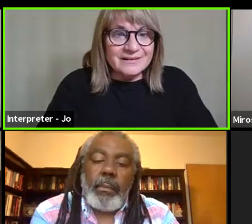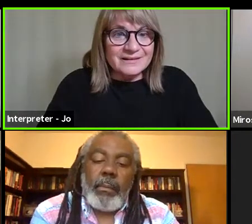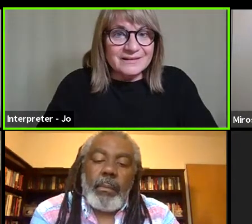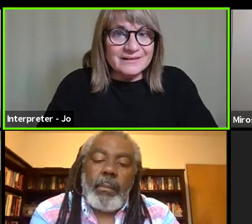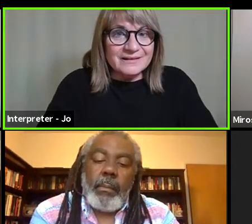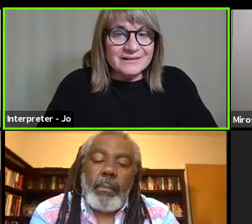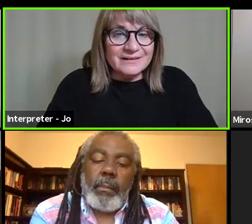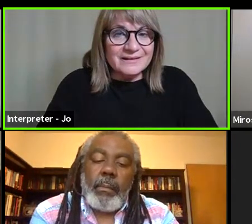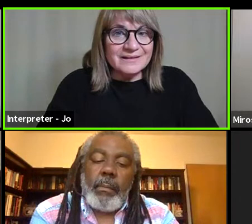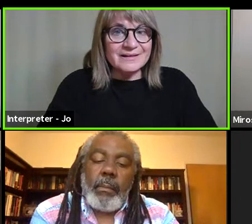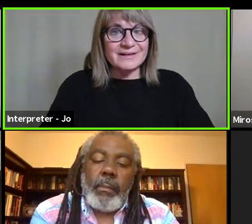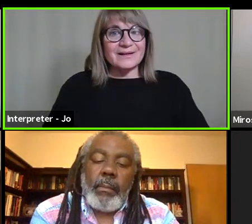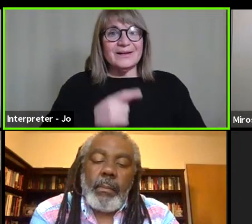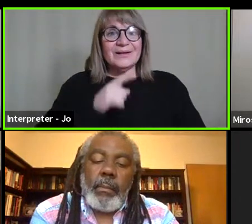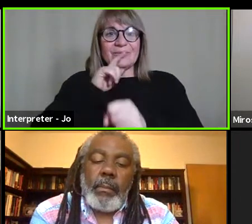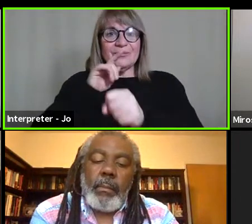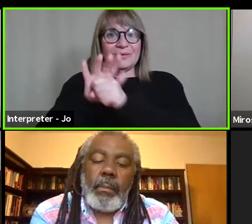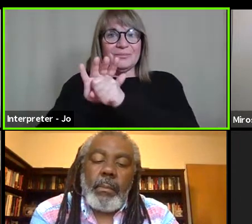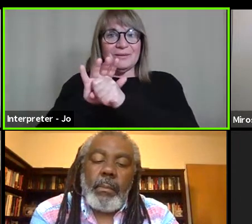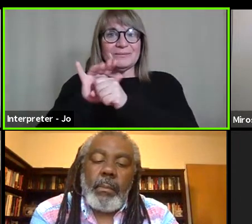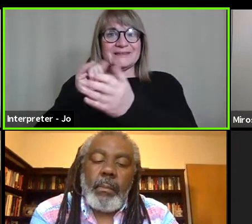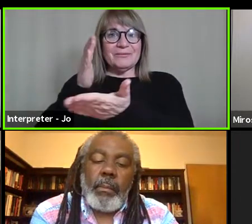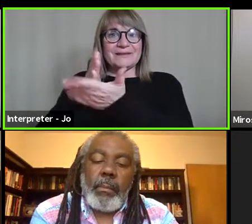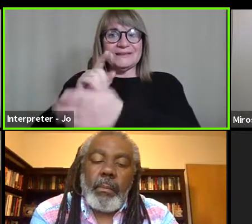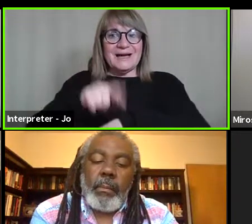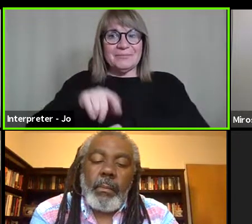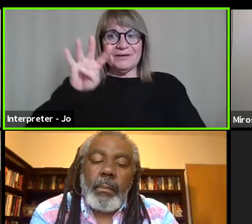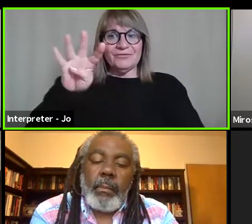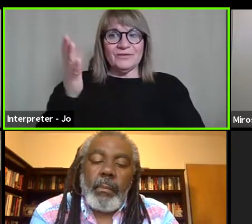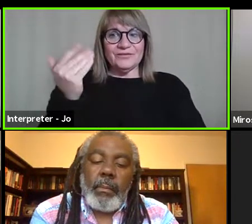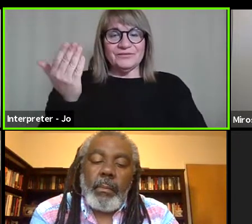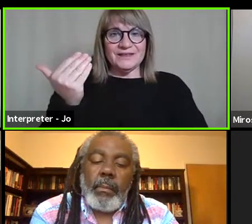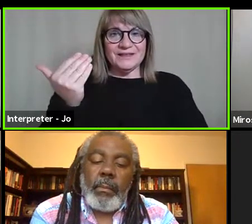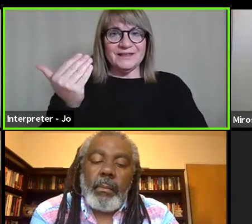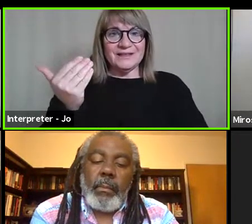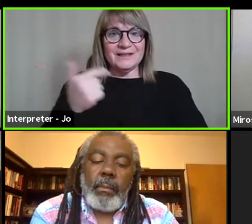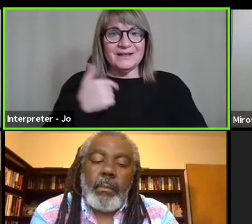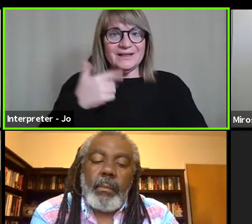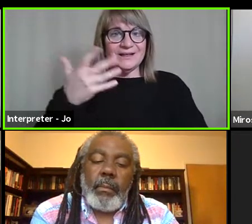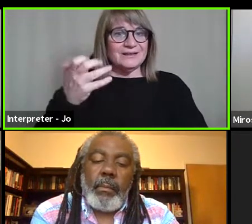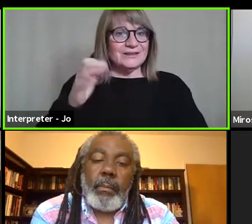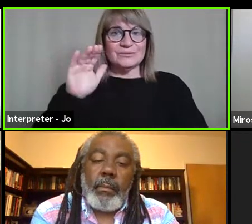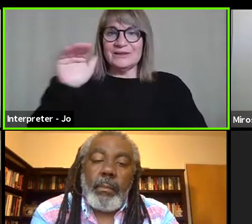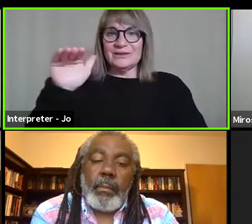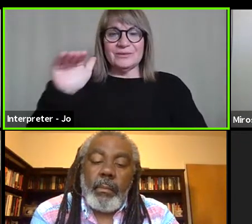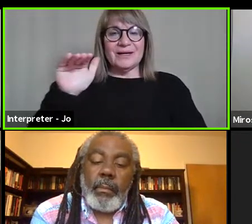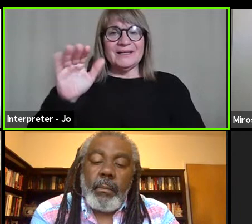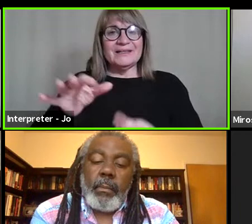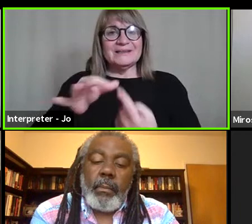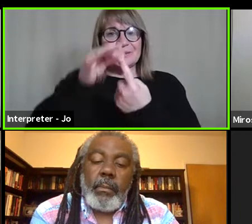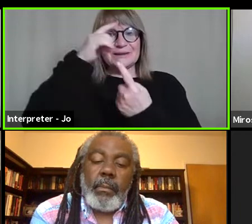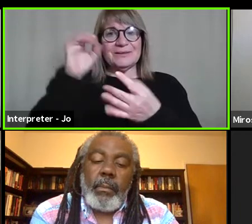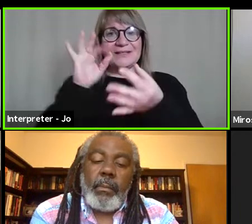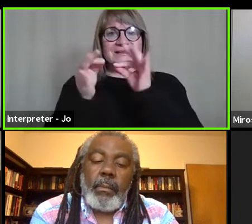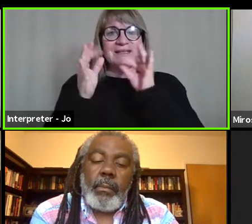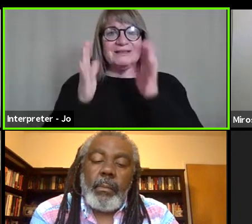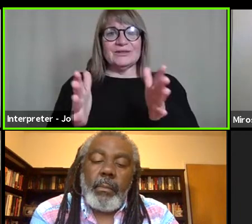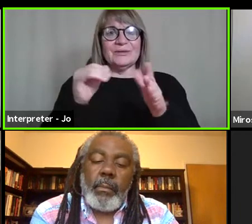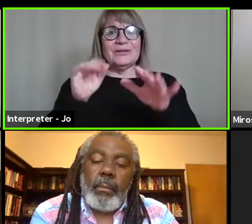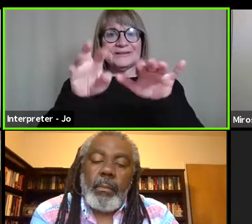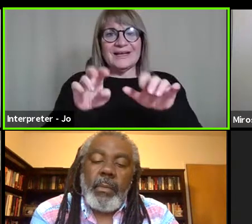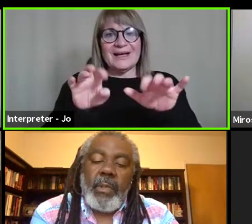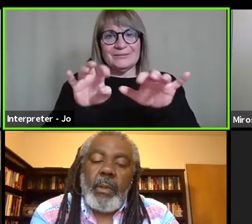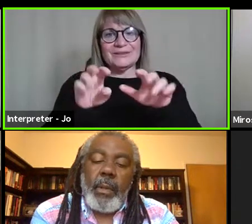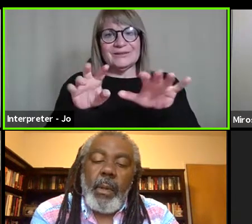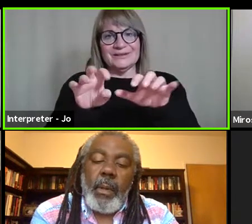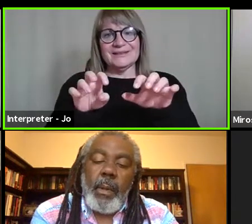we did promise though that we would stop at 4 15. i just want to remind especially because the interpreters and captioners